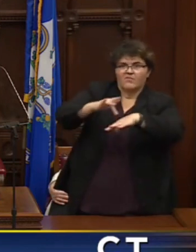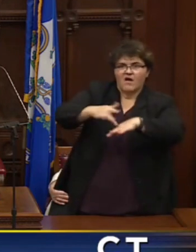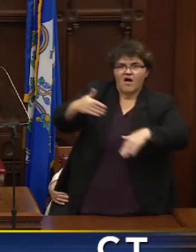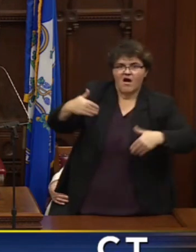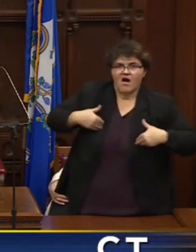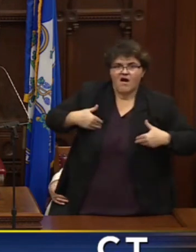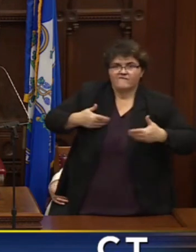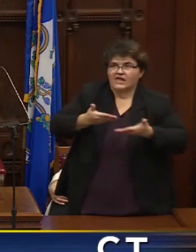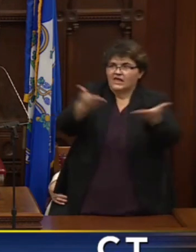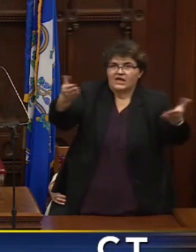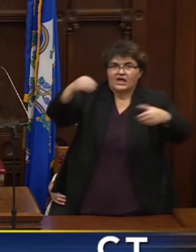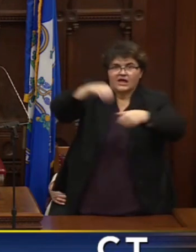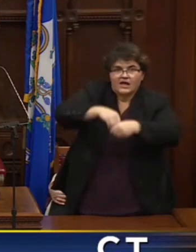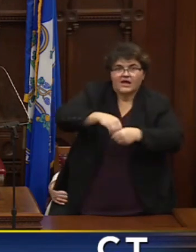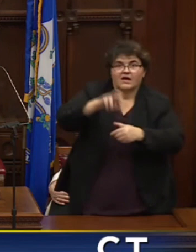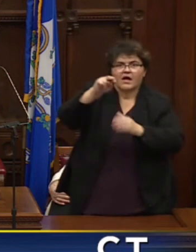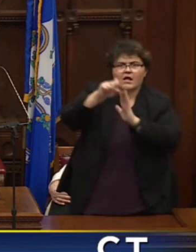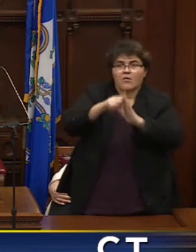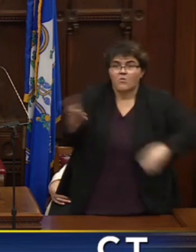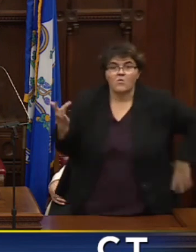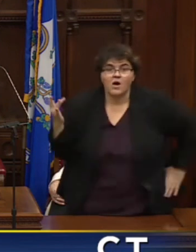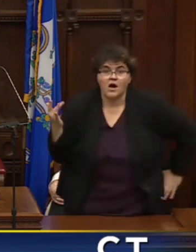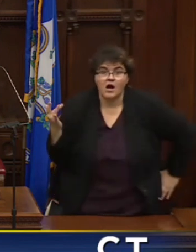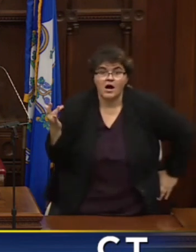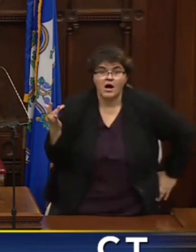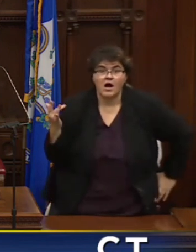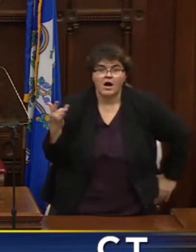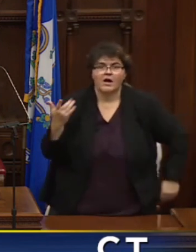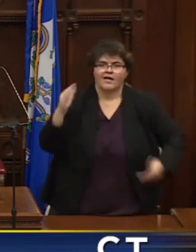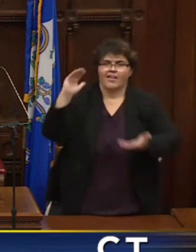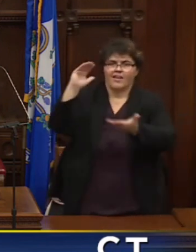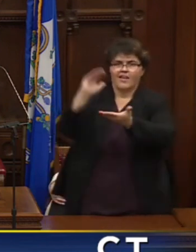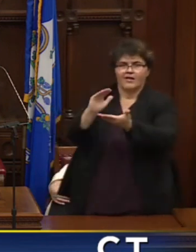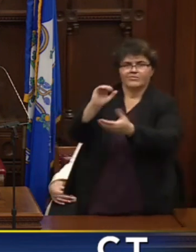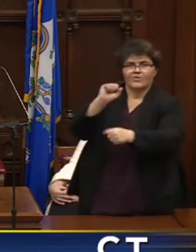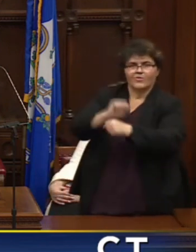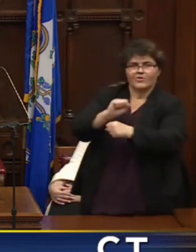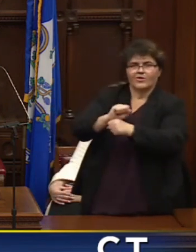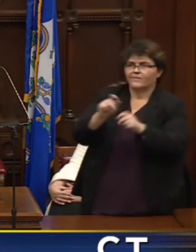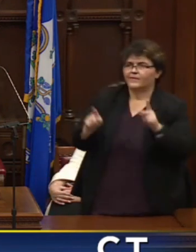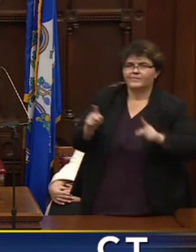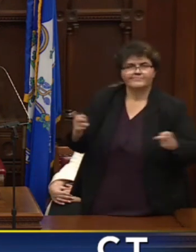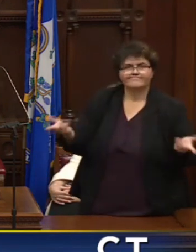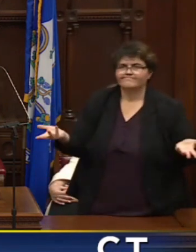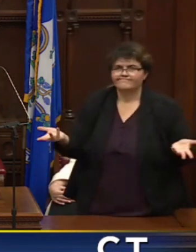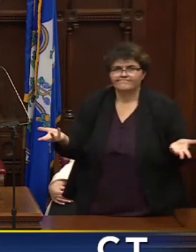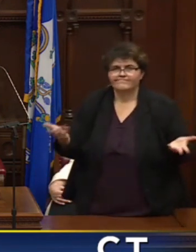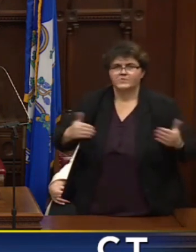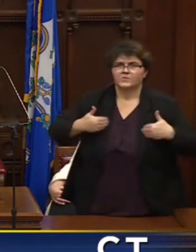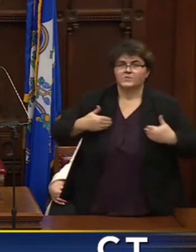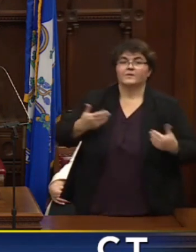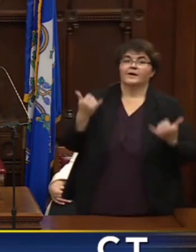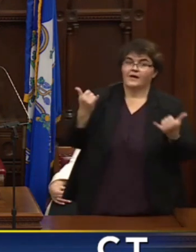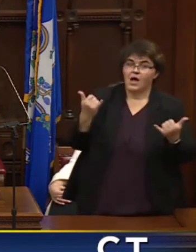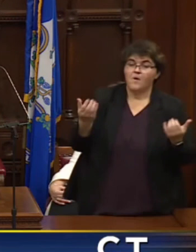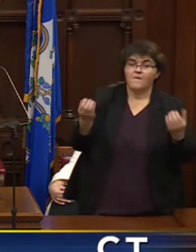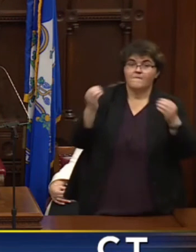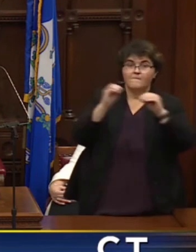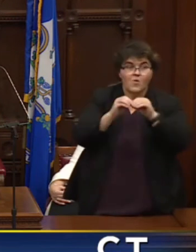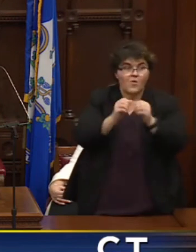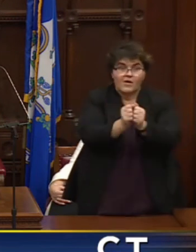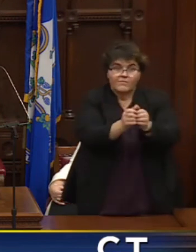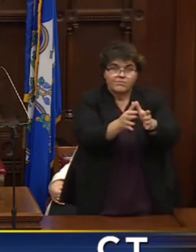share of our workforce of working age is working. Two, our population is growing, but it's growing too